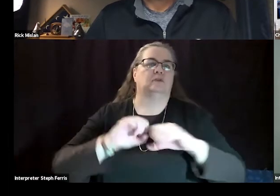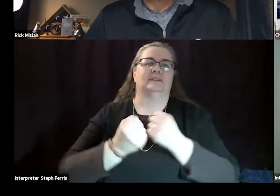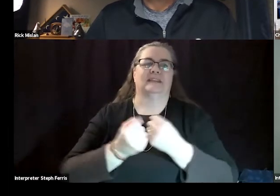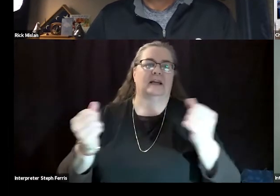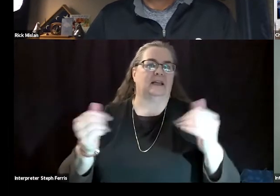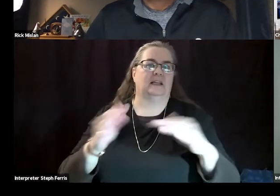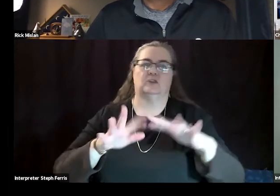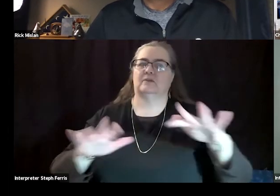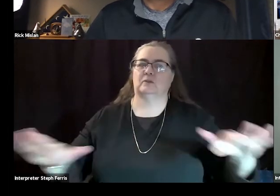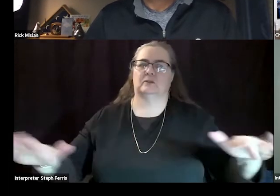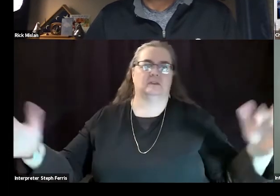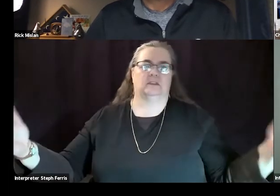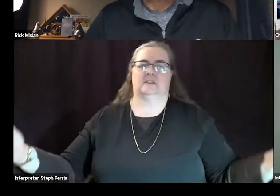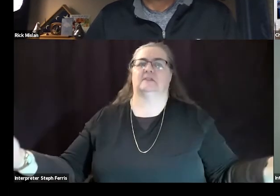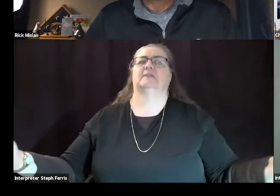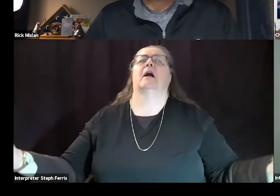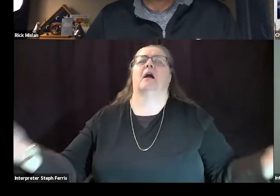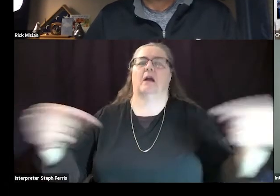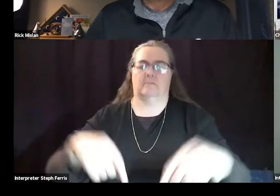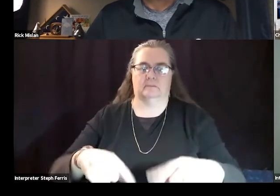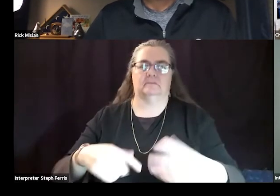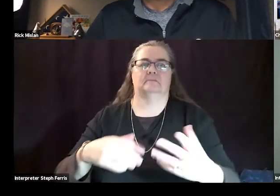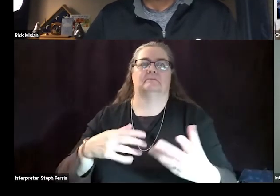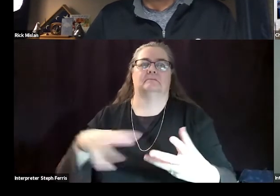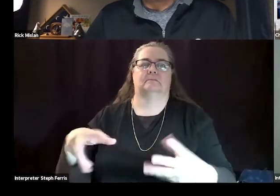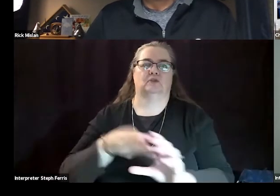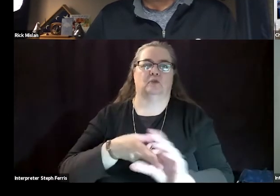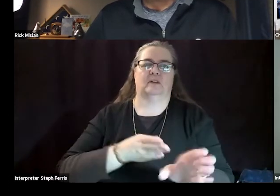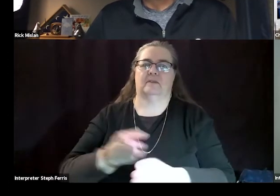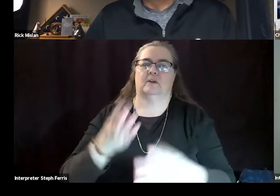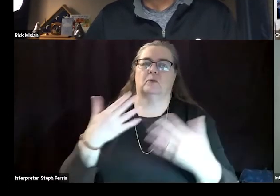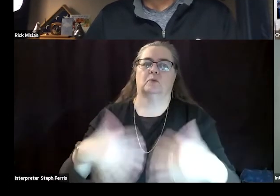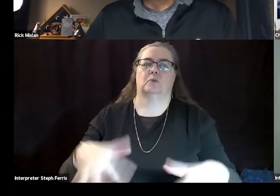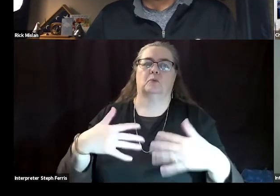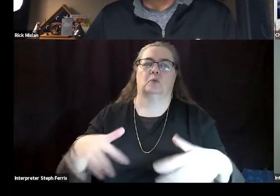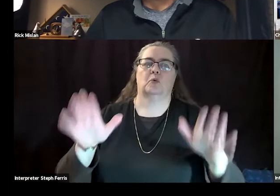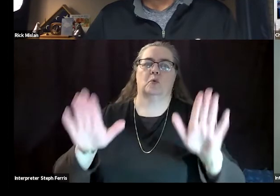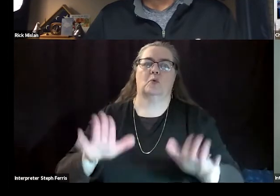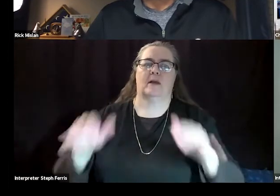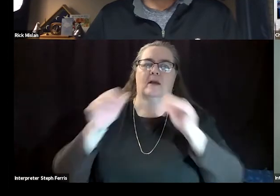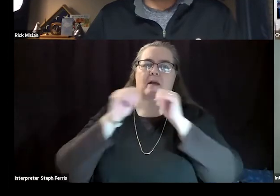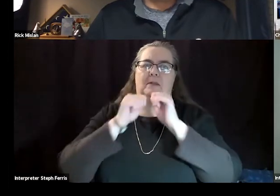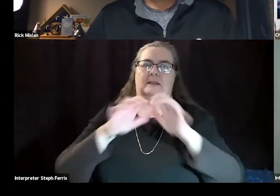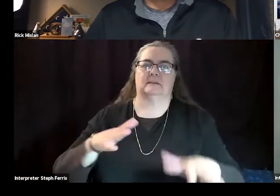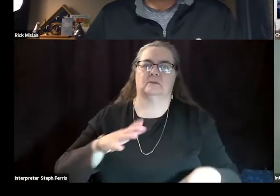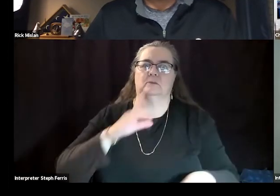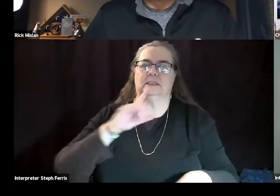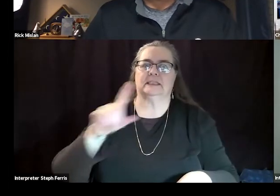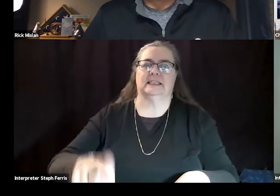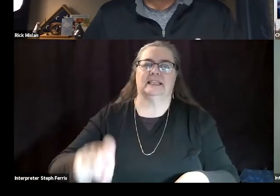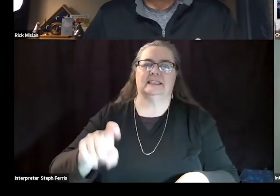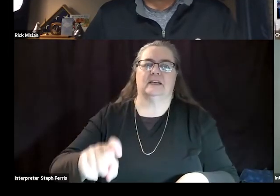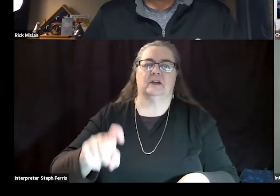is an absolute blessing, and very needed, very much needed. I'm going to add a little bit to that. I mean, that was the reason we had this too. I think this